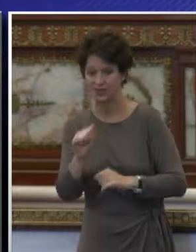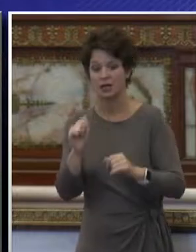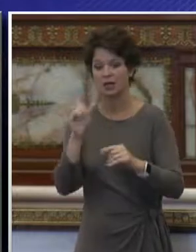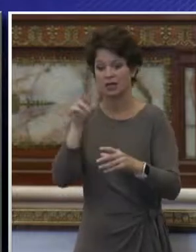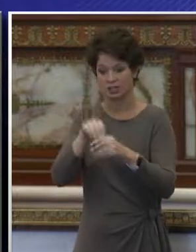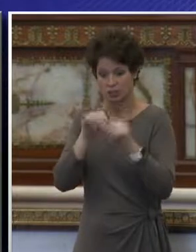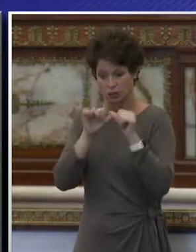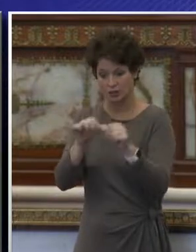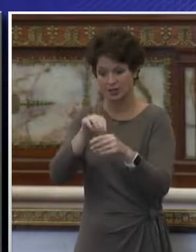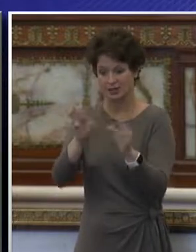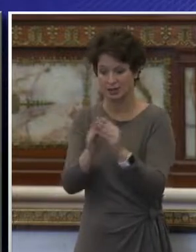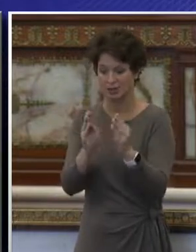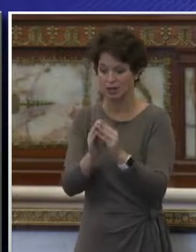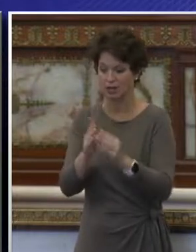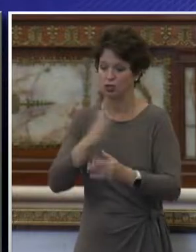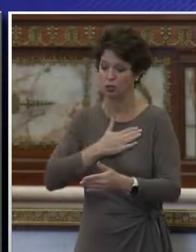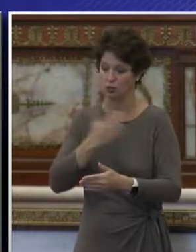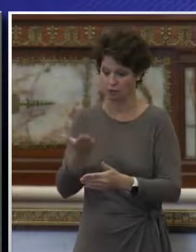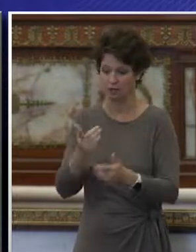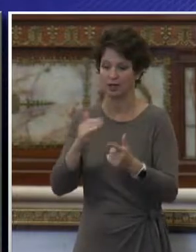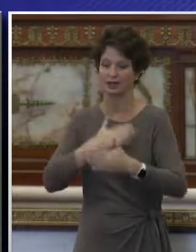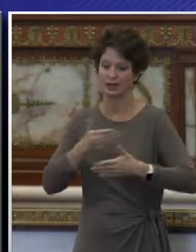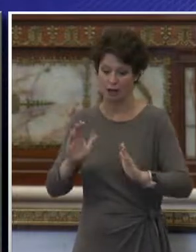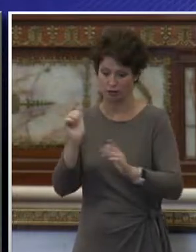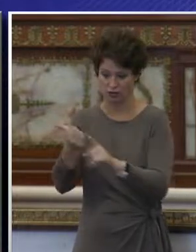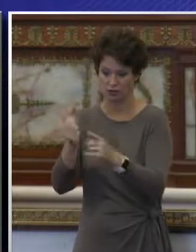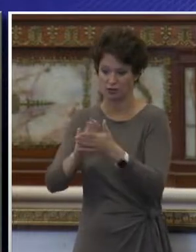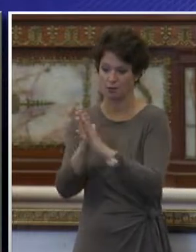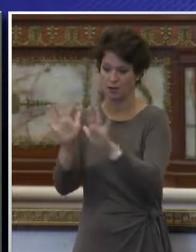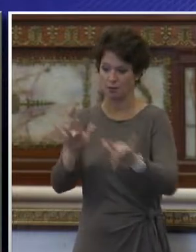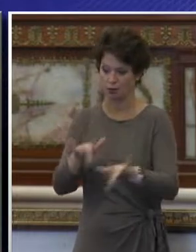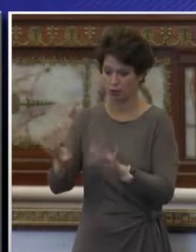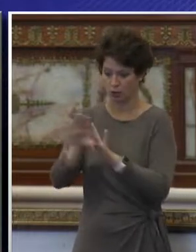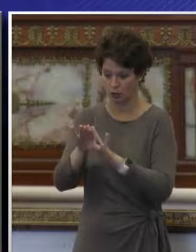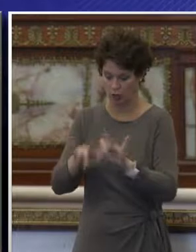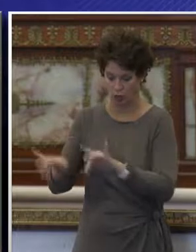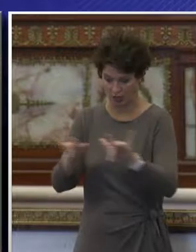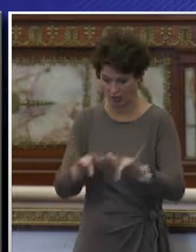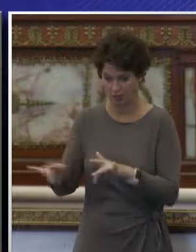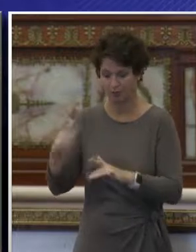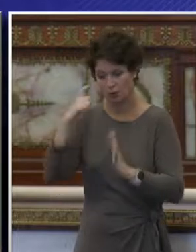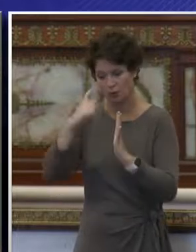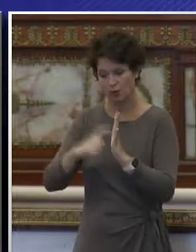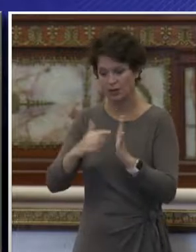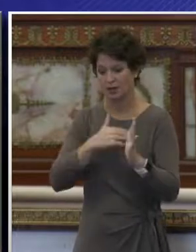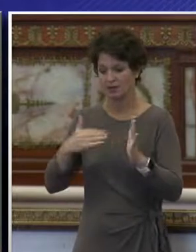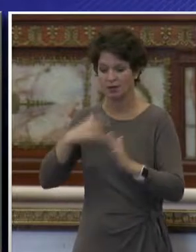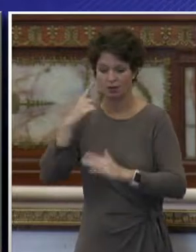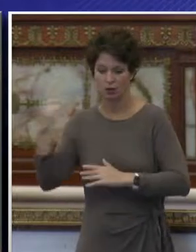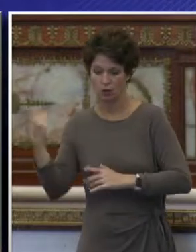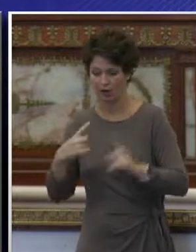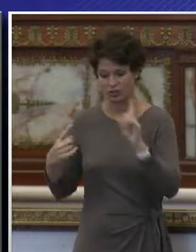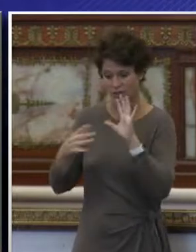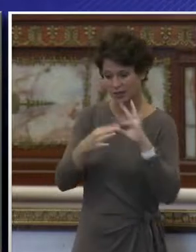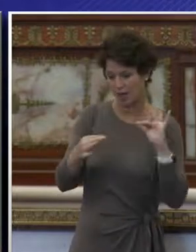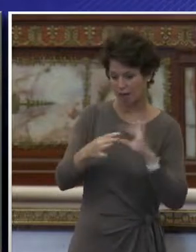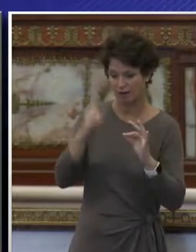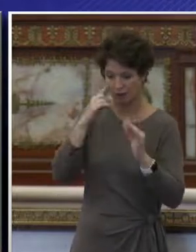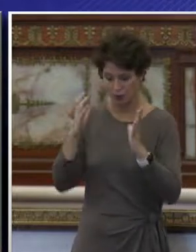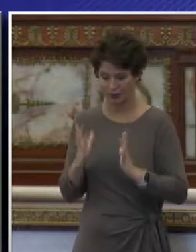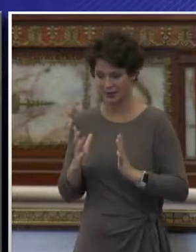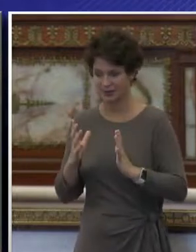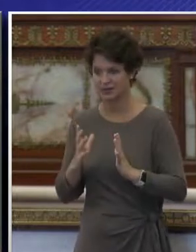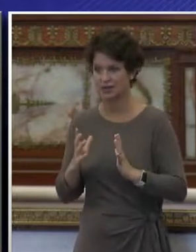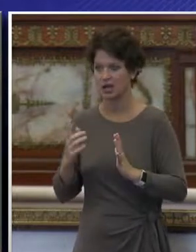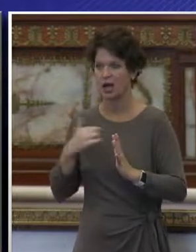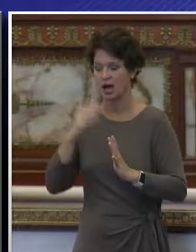the meeting, you are consenting to be recorded. Additionally, prior to recognizing members for the questions or comments that they have for witnesses, I